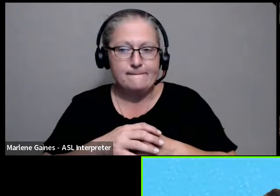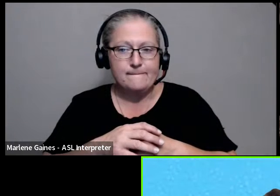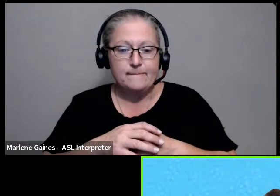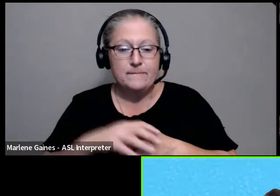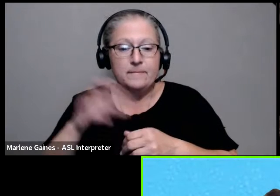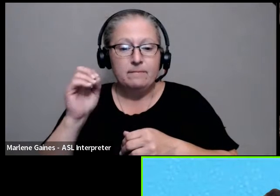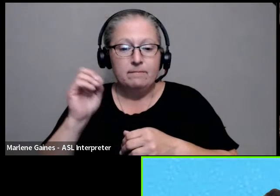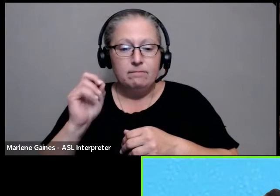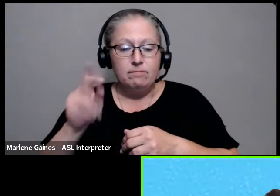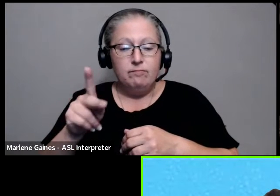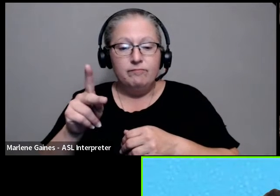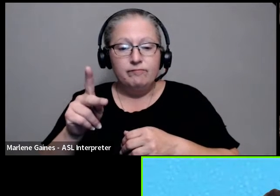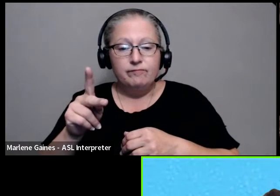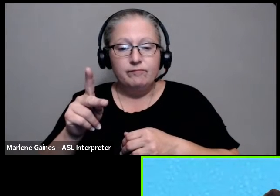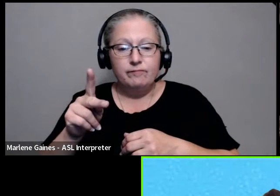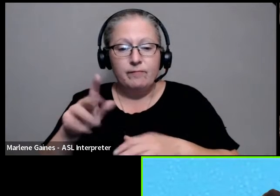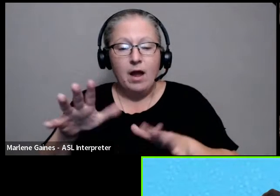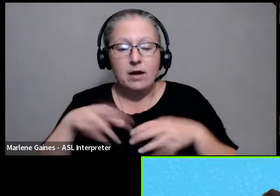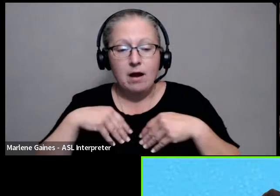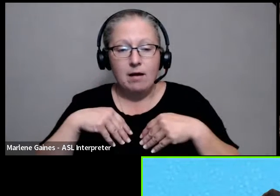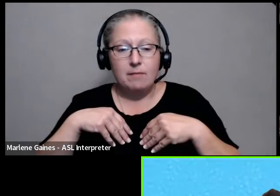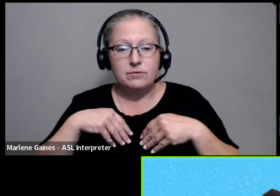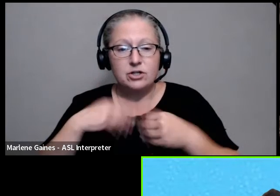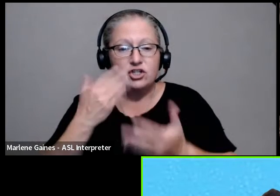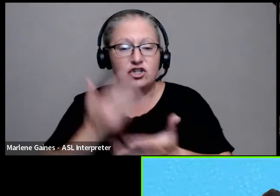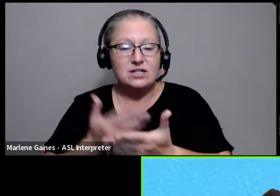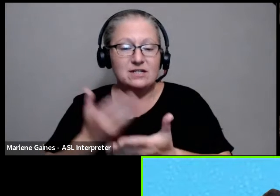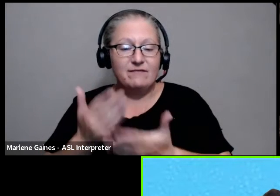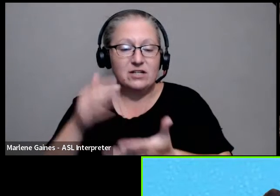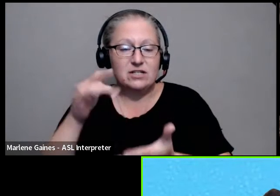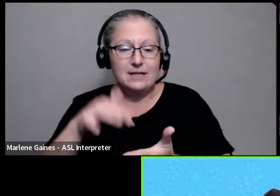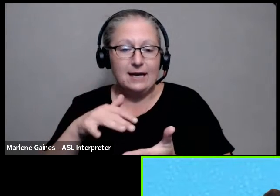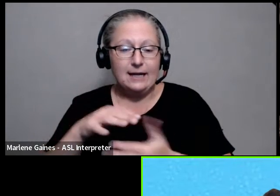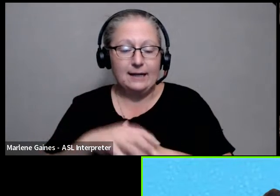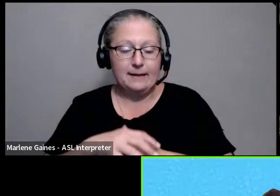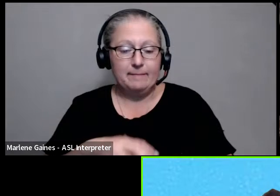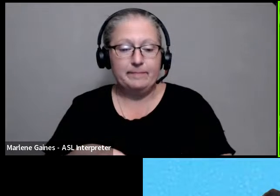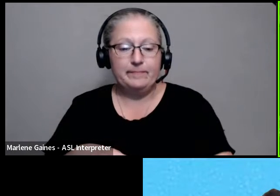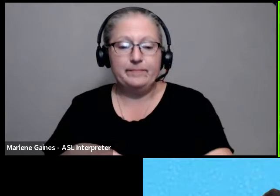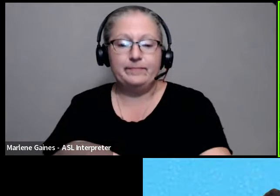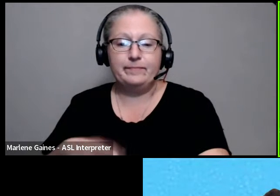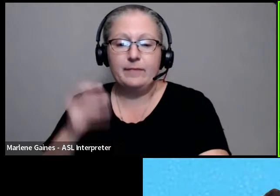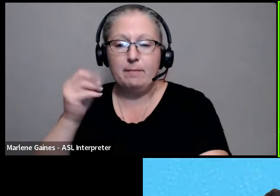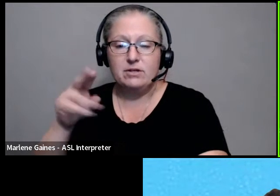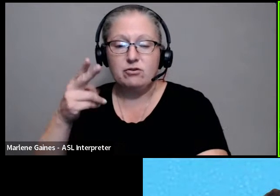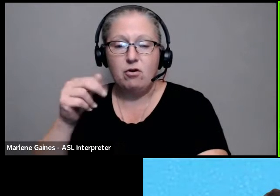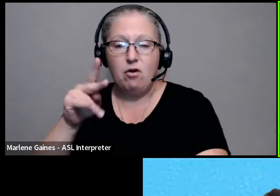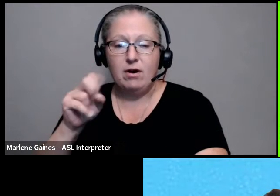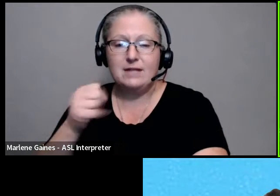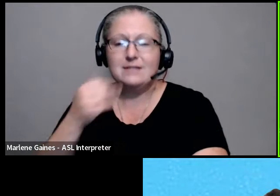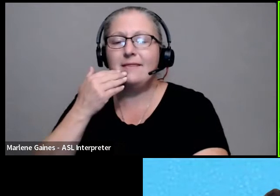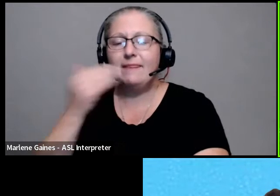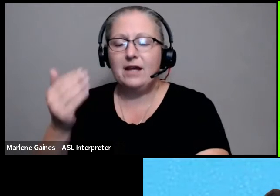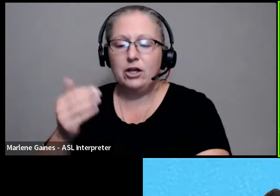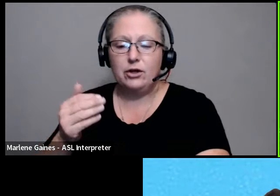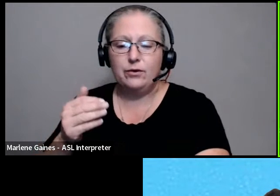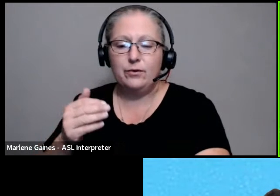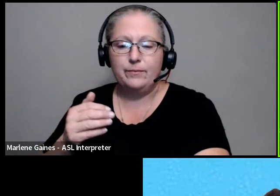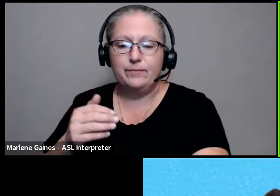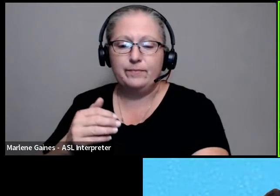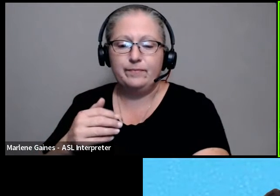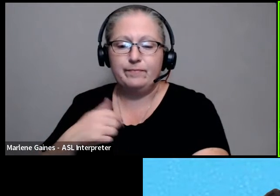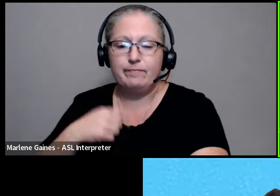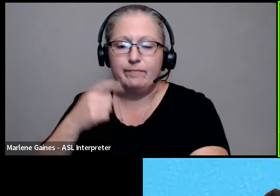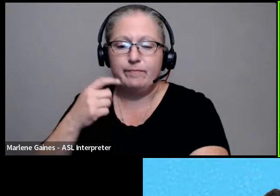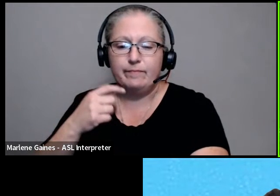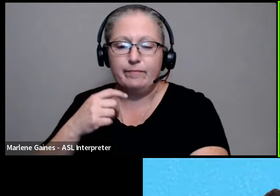Okay, adoption of justification study. All Mr. right. Hawkins. Thank you. As I noted